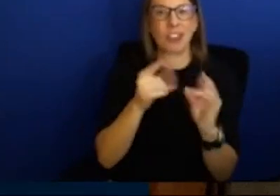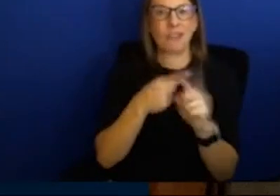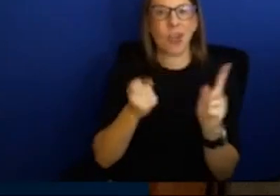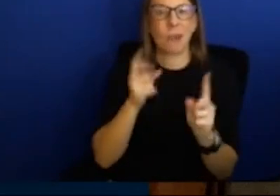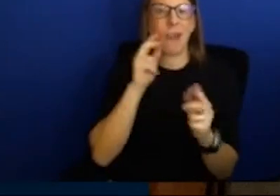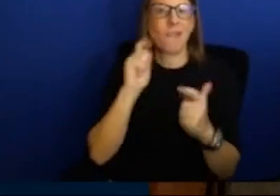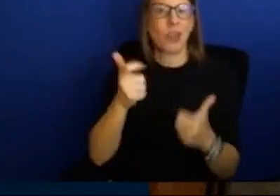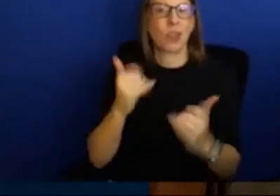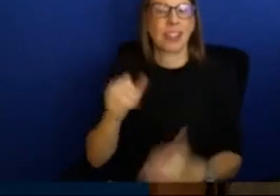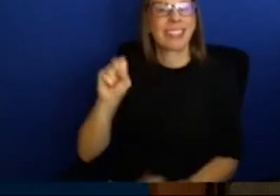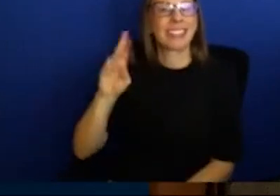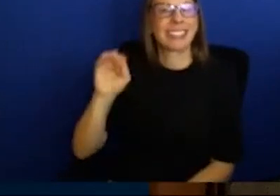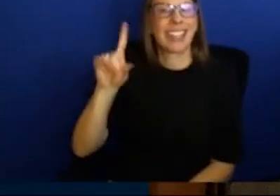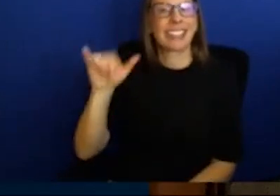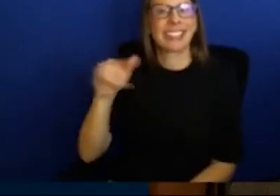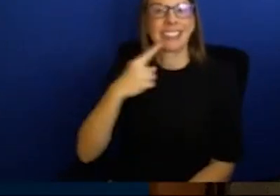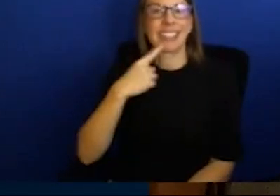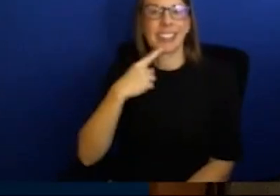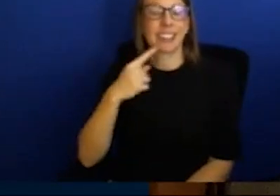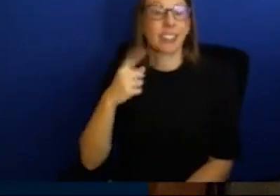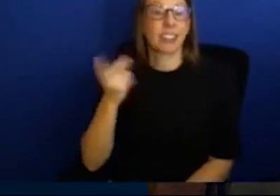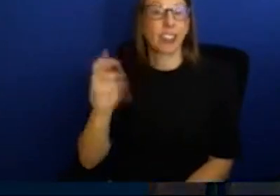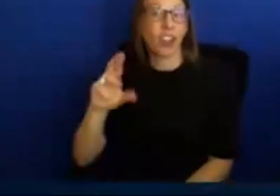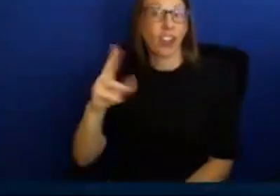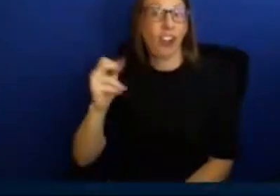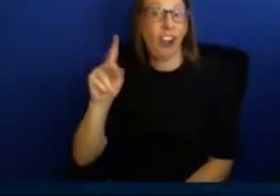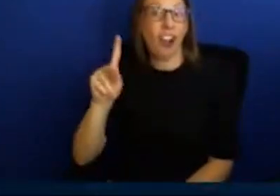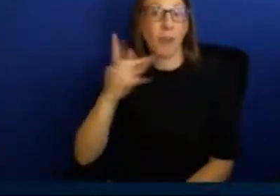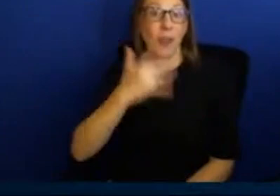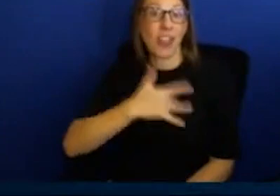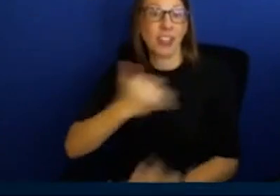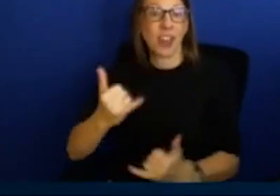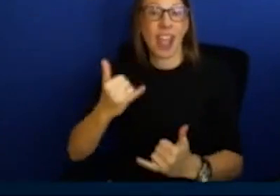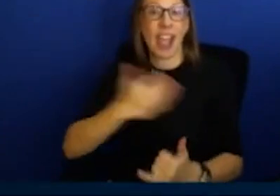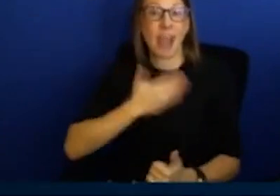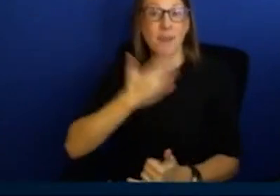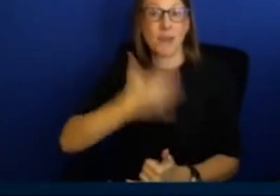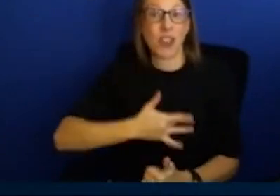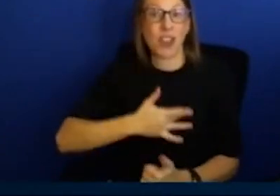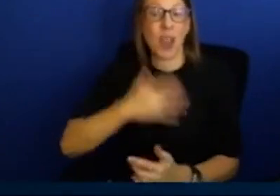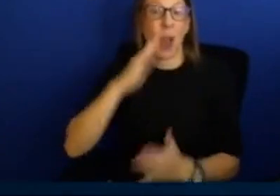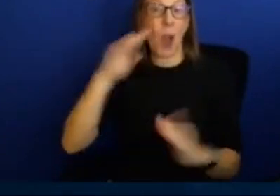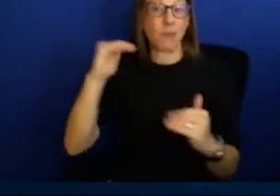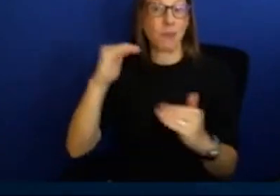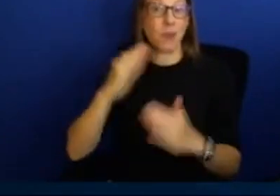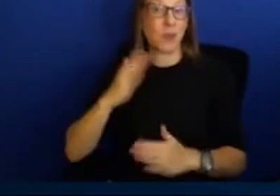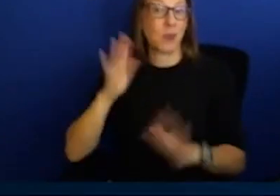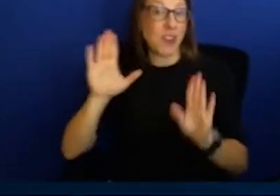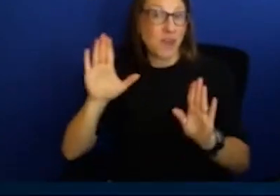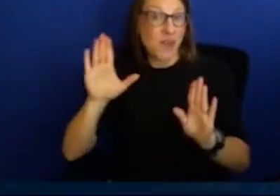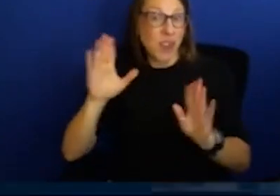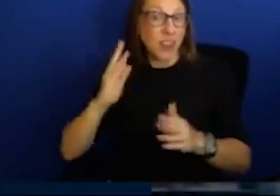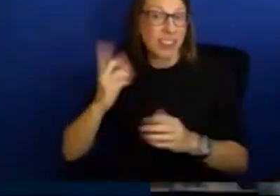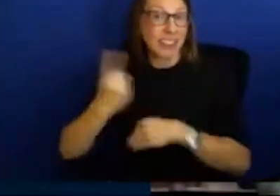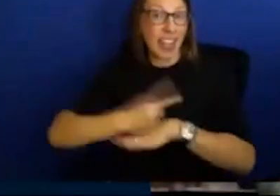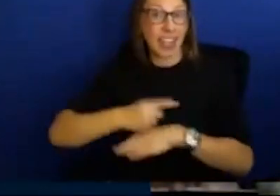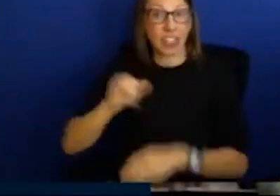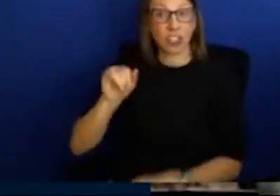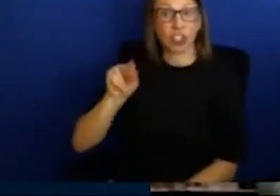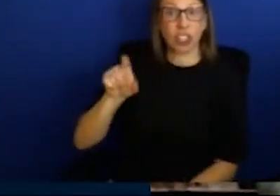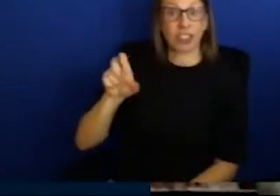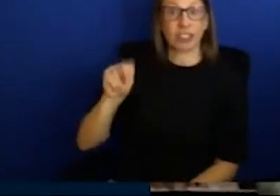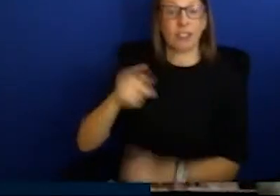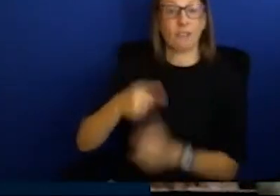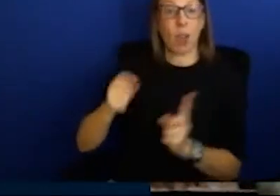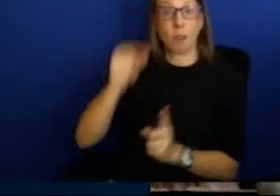Sandy says, Dr. Hawkinson has a birthday today. Happy birthday. Hope it's wonderful. Yeah. Justin is watching from Greece, by the